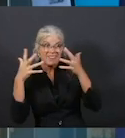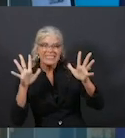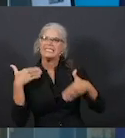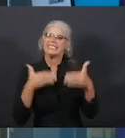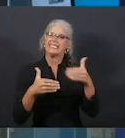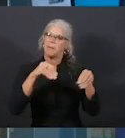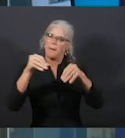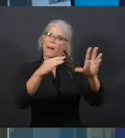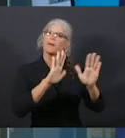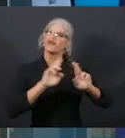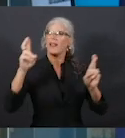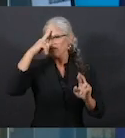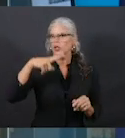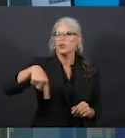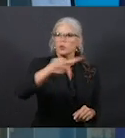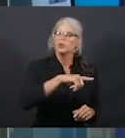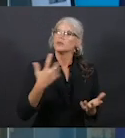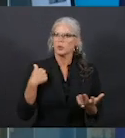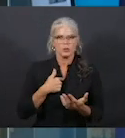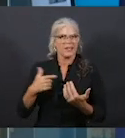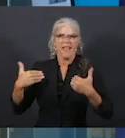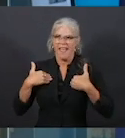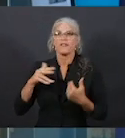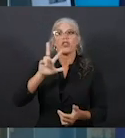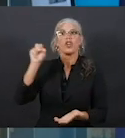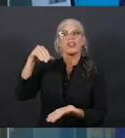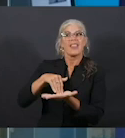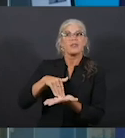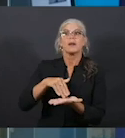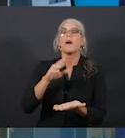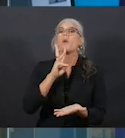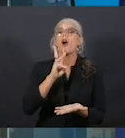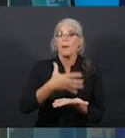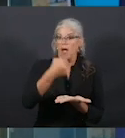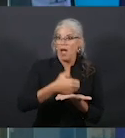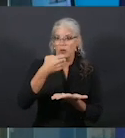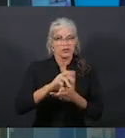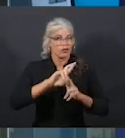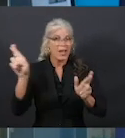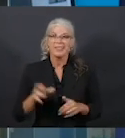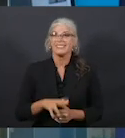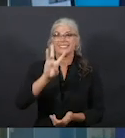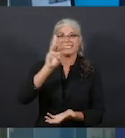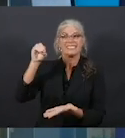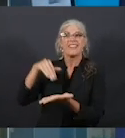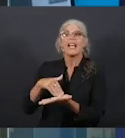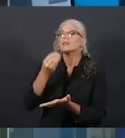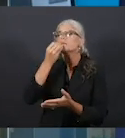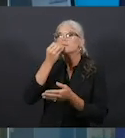We've also pre-staged over 30,000 bottles of water, over 160,000 meals, and nearly 14,000